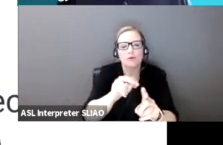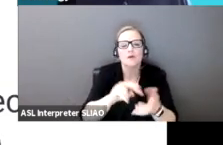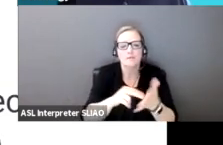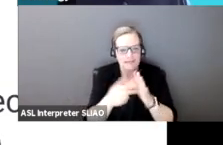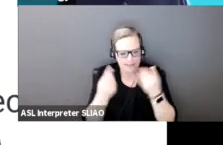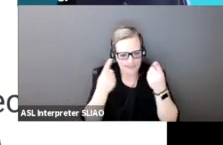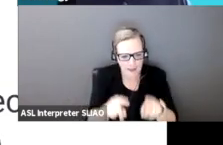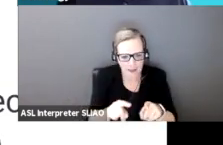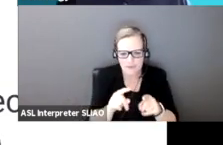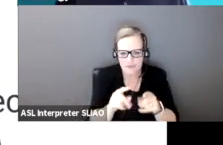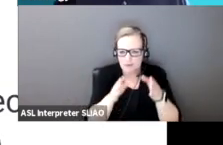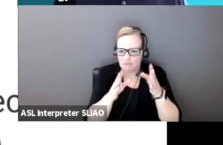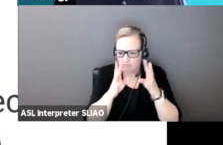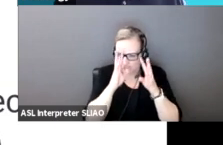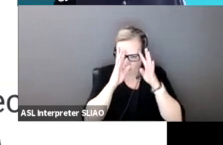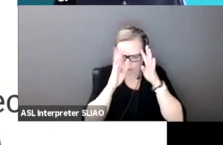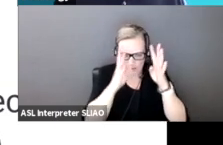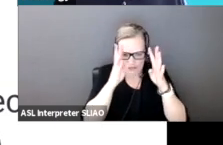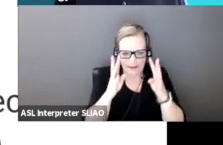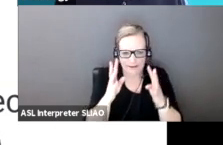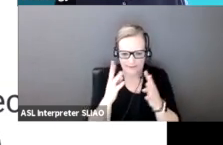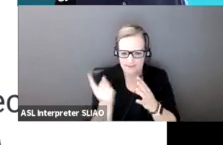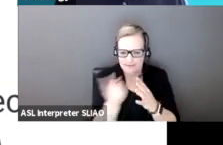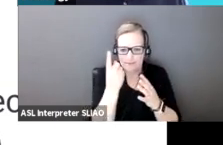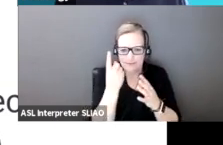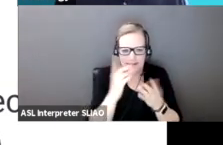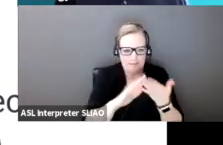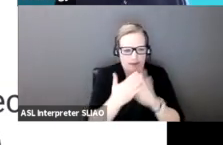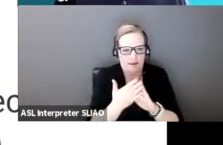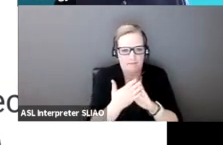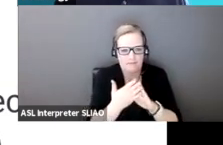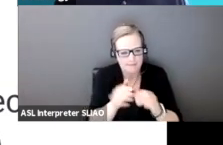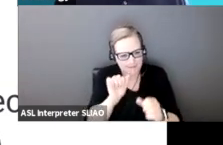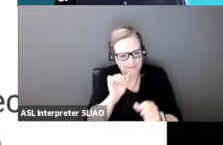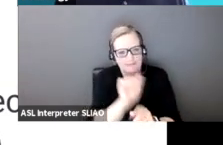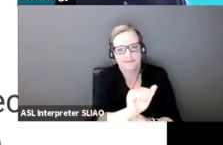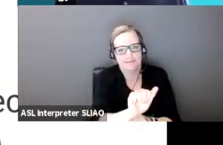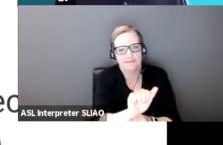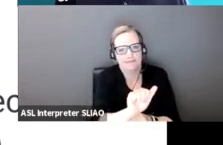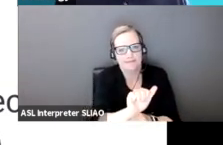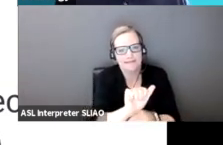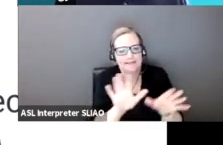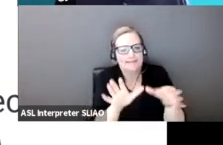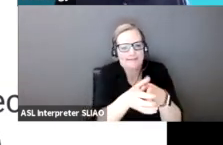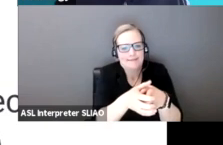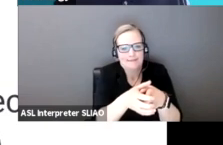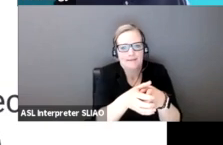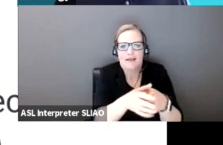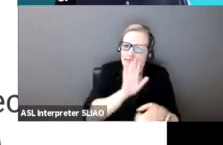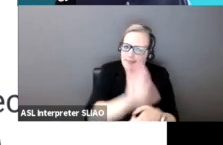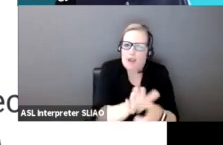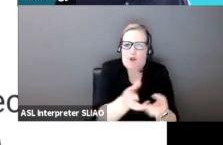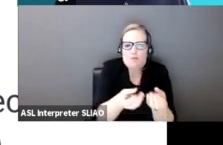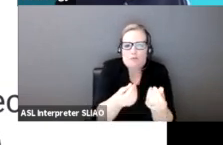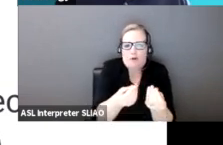that's a very dense definition. There are a lot of things to unpack in there. There's a question of what is a property right, and